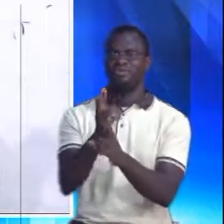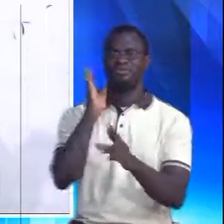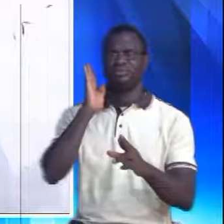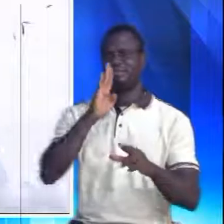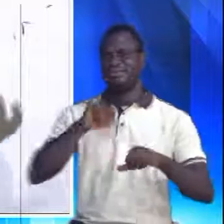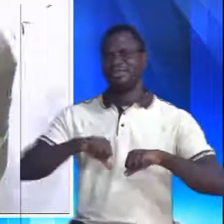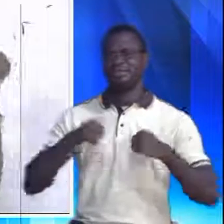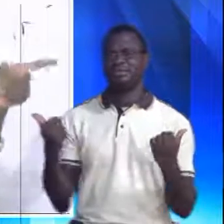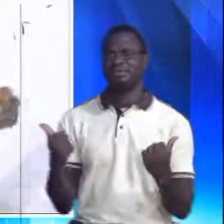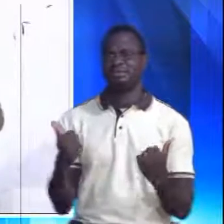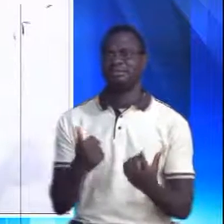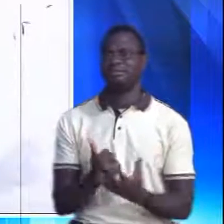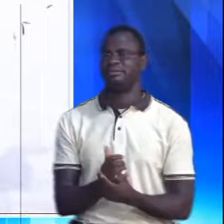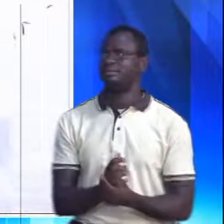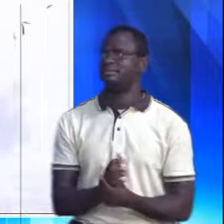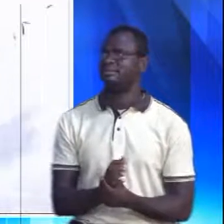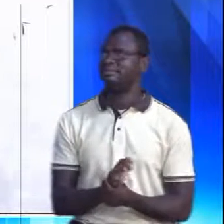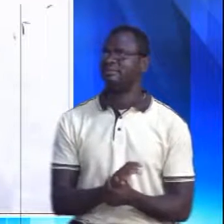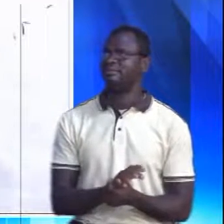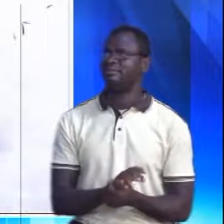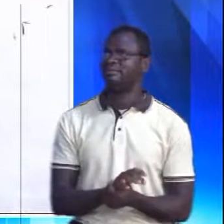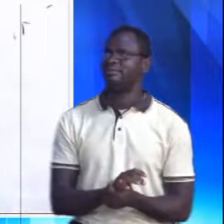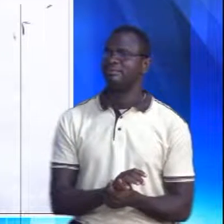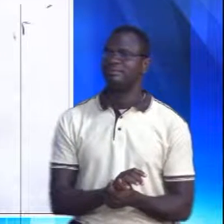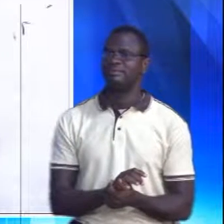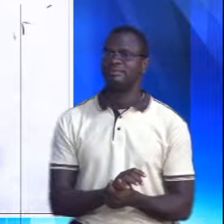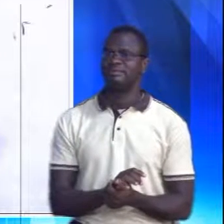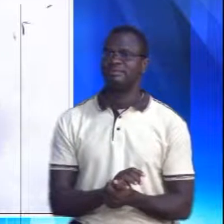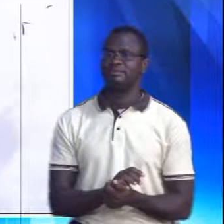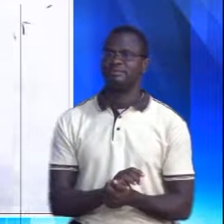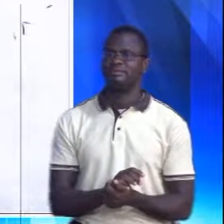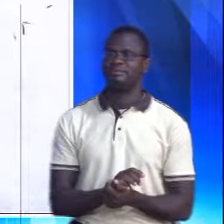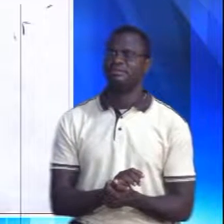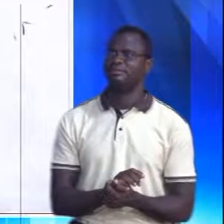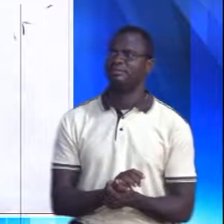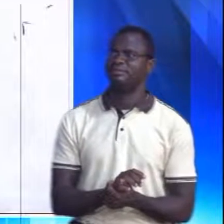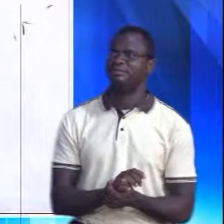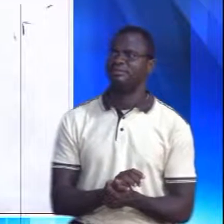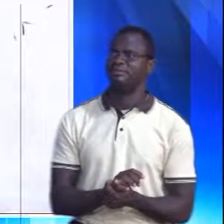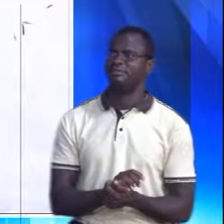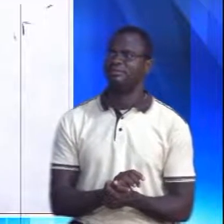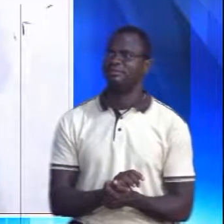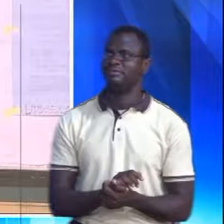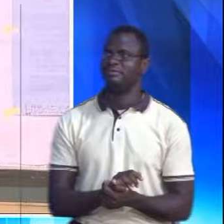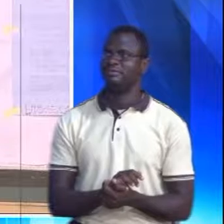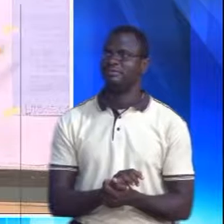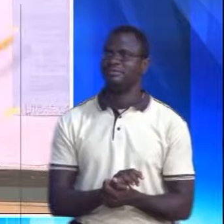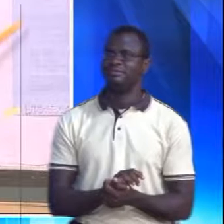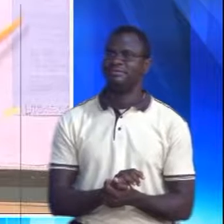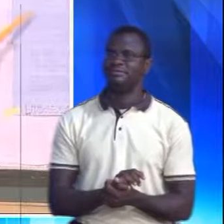your textbooks, but I will still recommend the constitution. I will show you their brief passion when I finish this class. Then